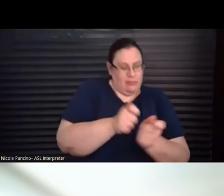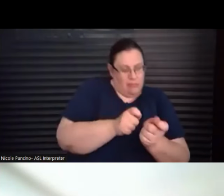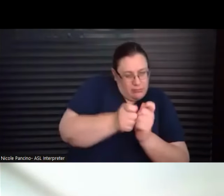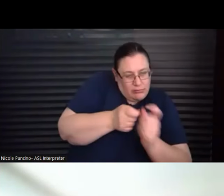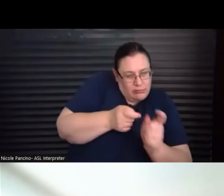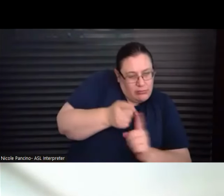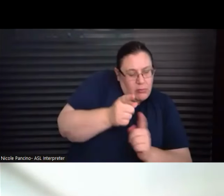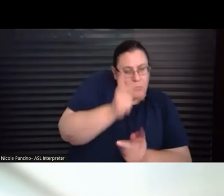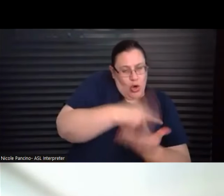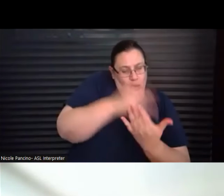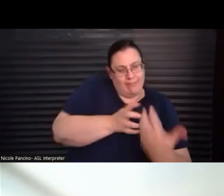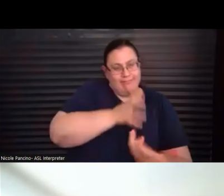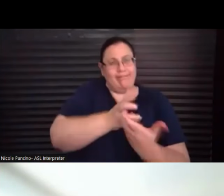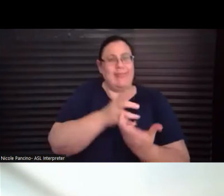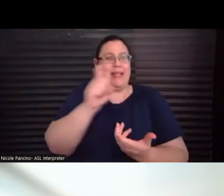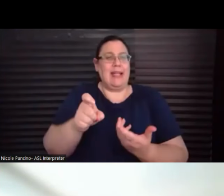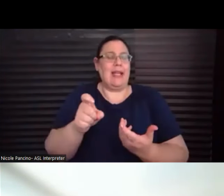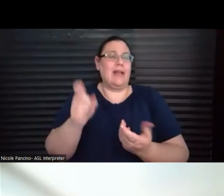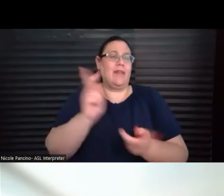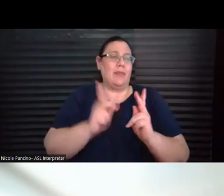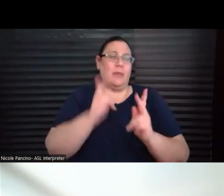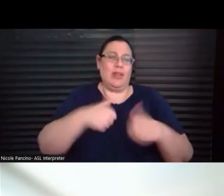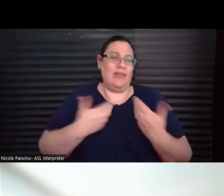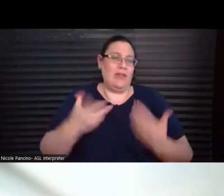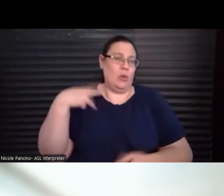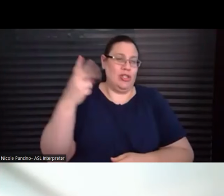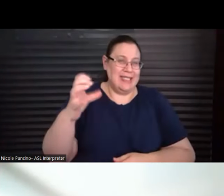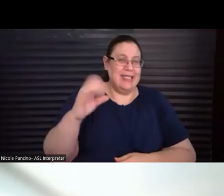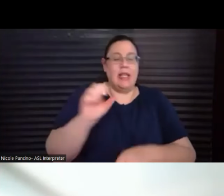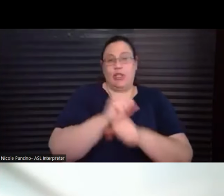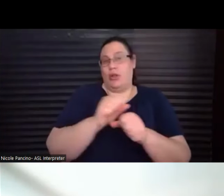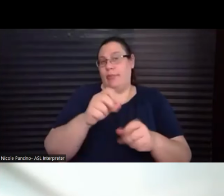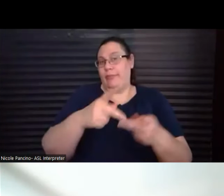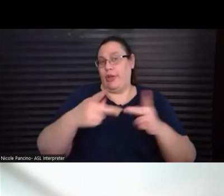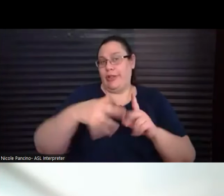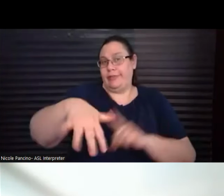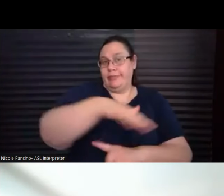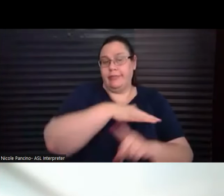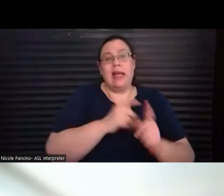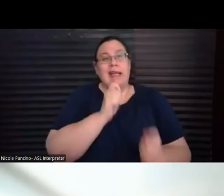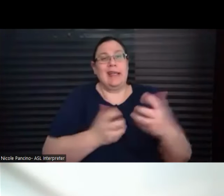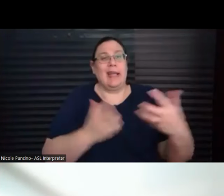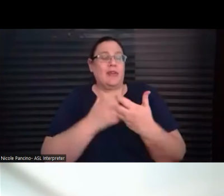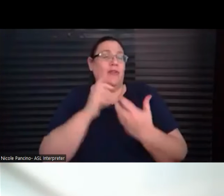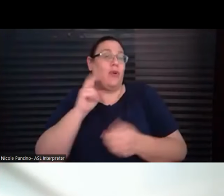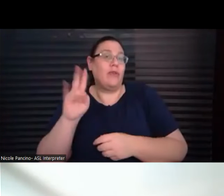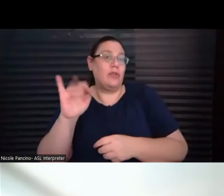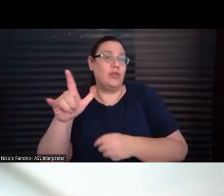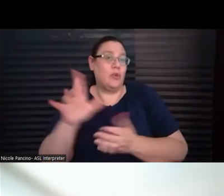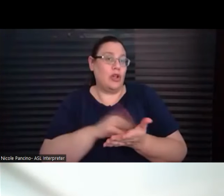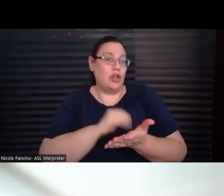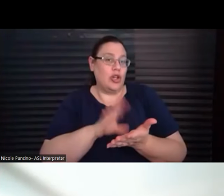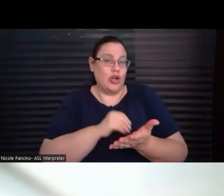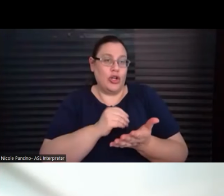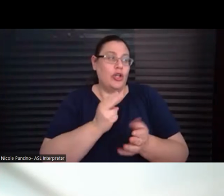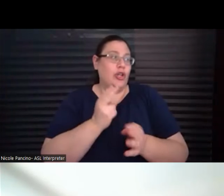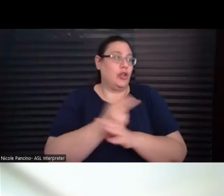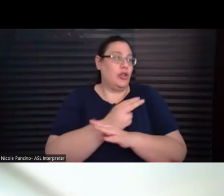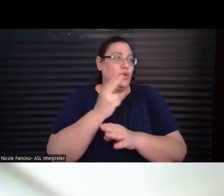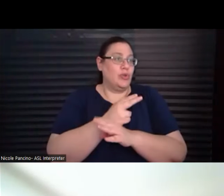to fit the needs of the DC's population and job market. And they adapted to virtual learning using the Nearpod platform. And that was because